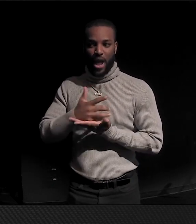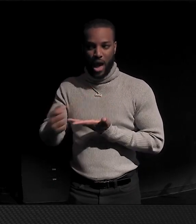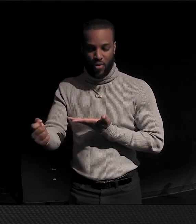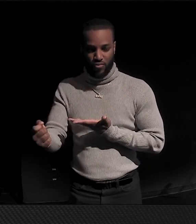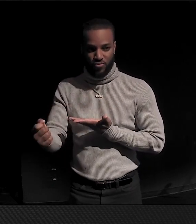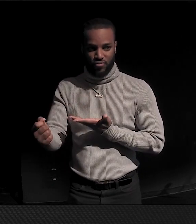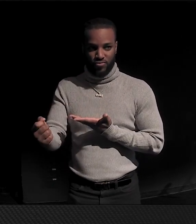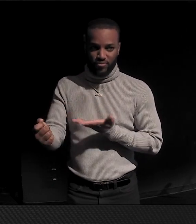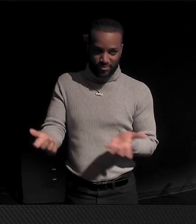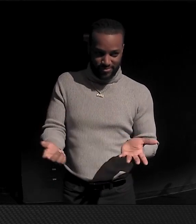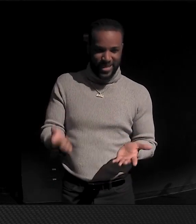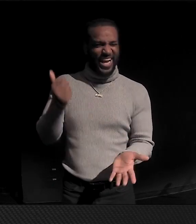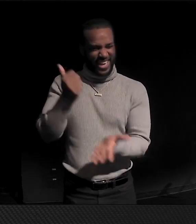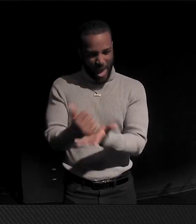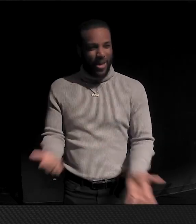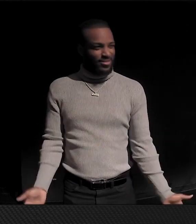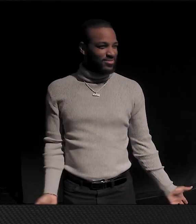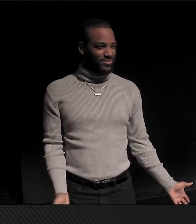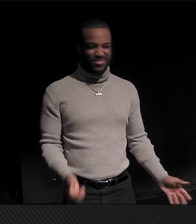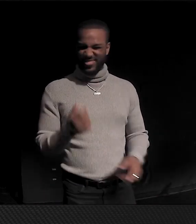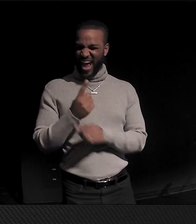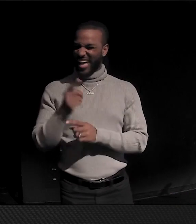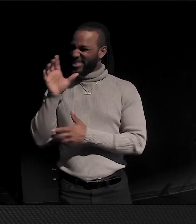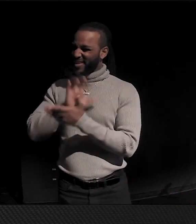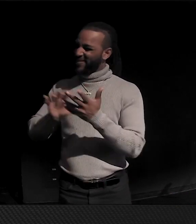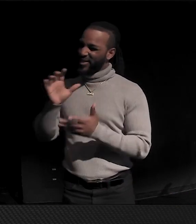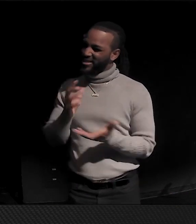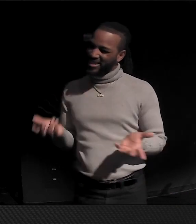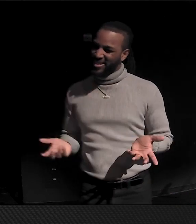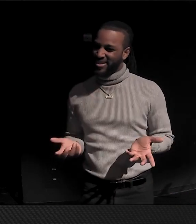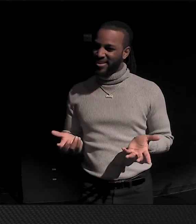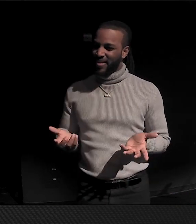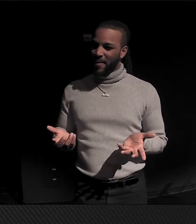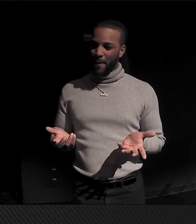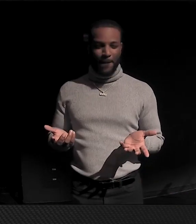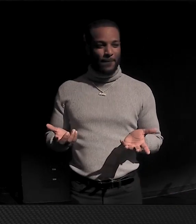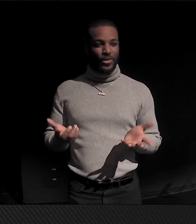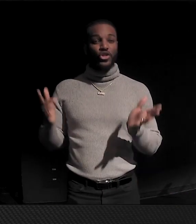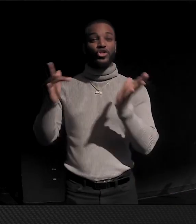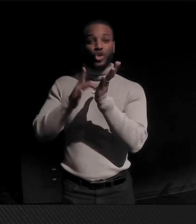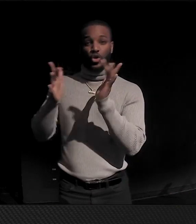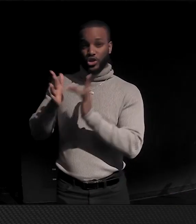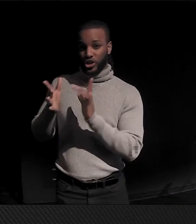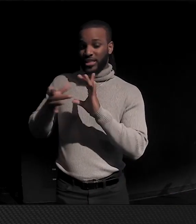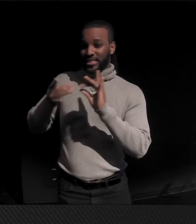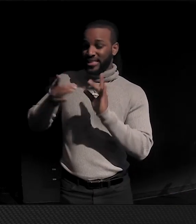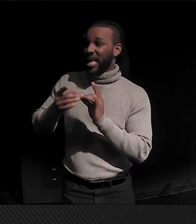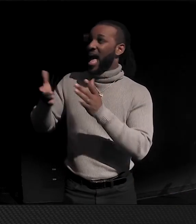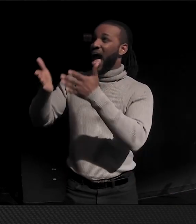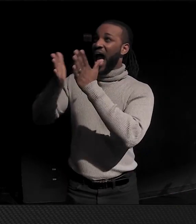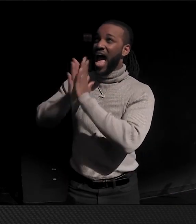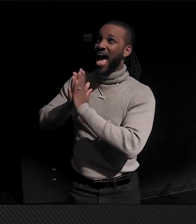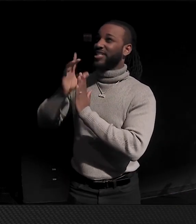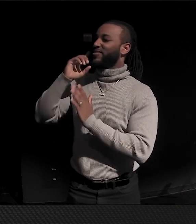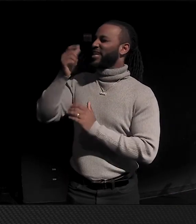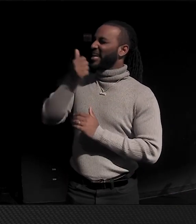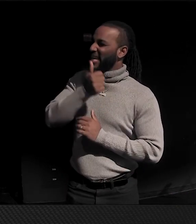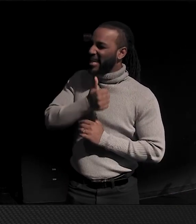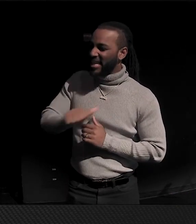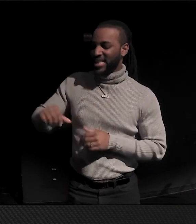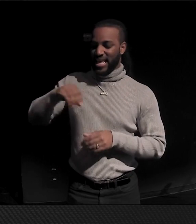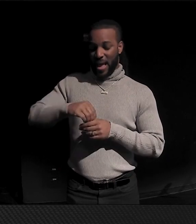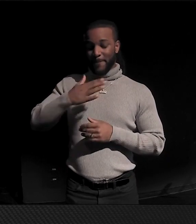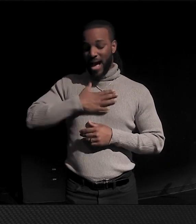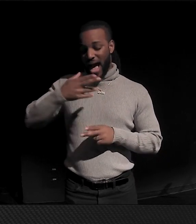Can I get an amen? Right? It can be confusing, right? Jesus says, ask for anything in my